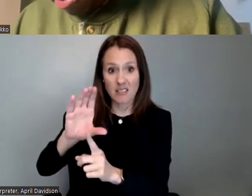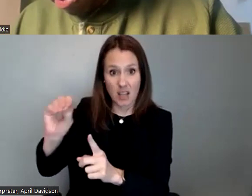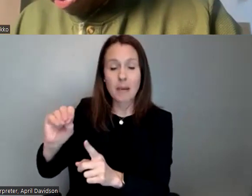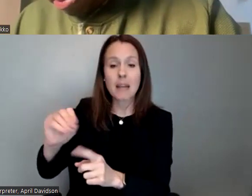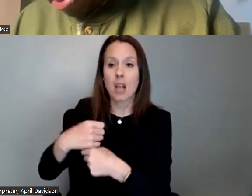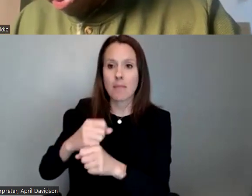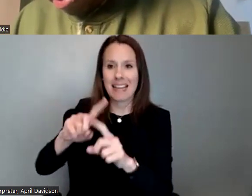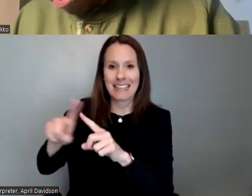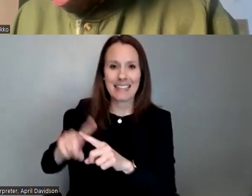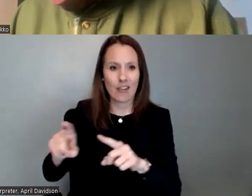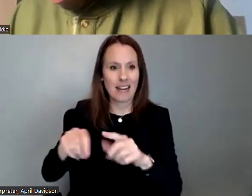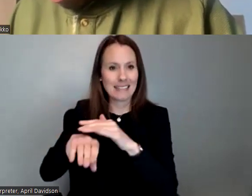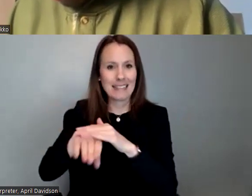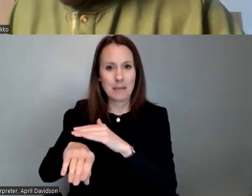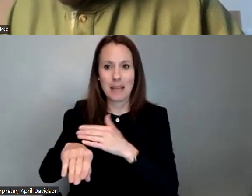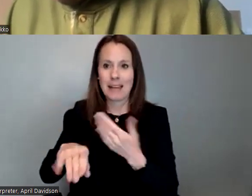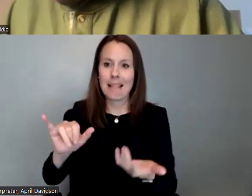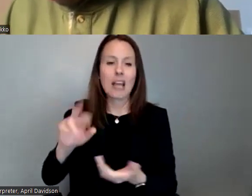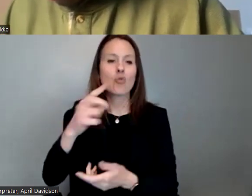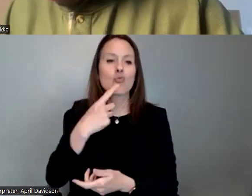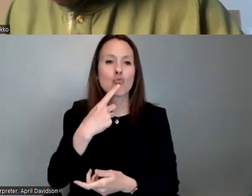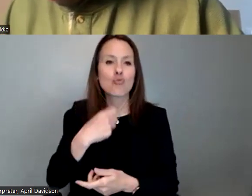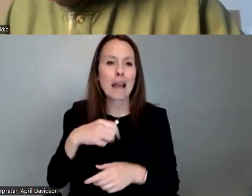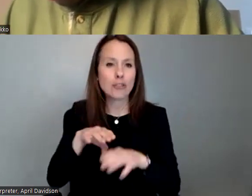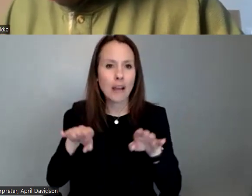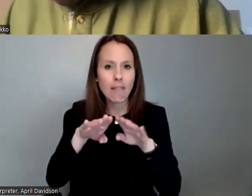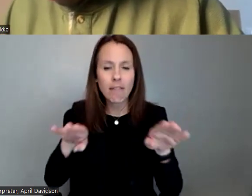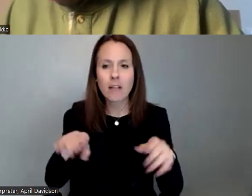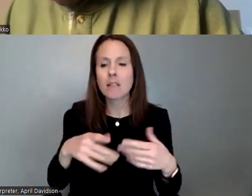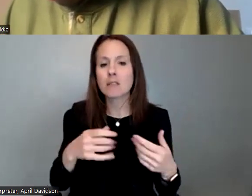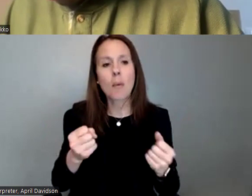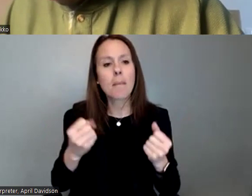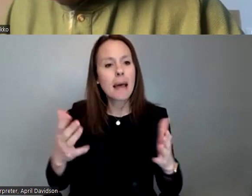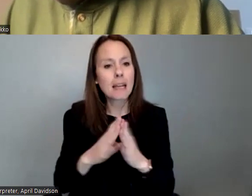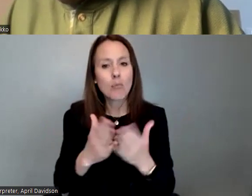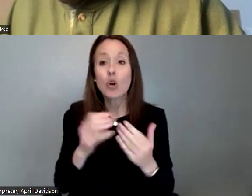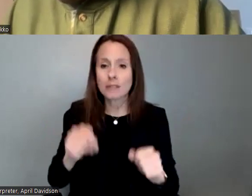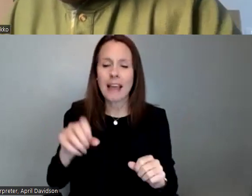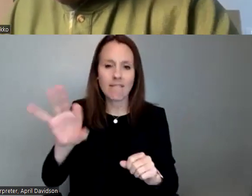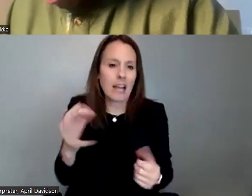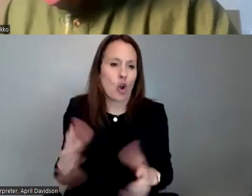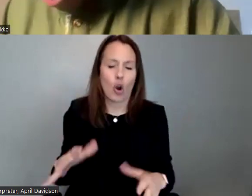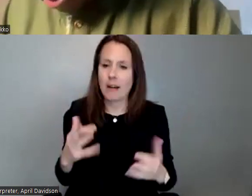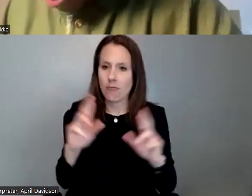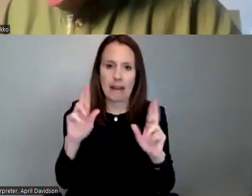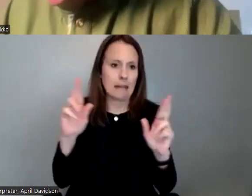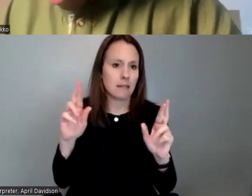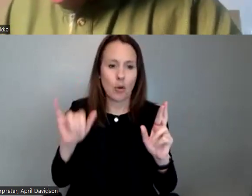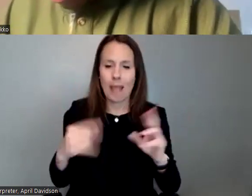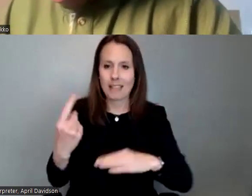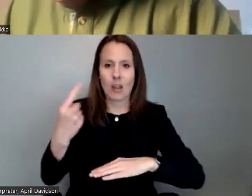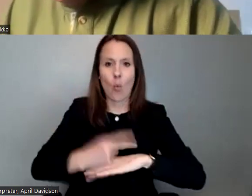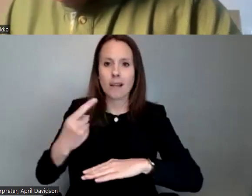different accessibility ports like RedShelf. And so a lot of books can be already found. And so that's a quick within a day